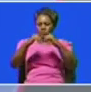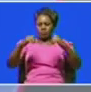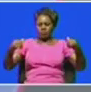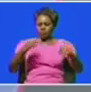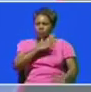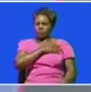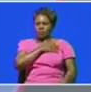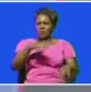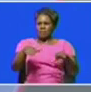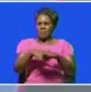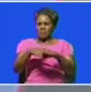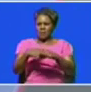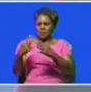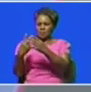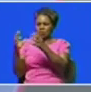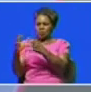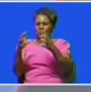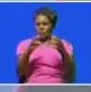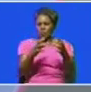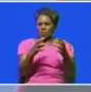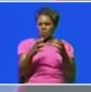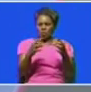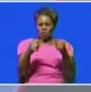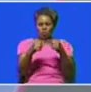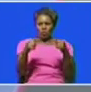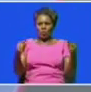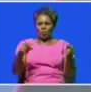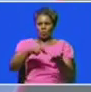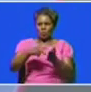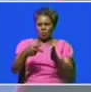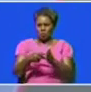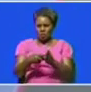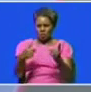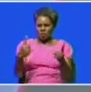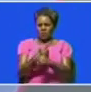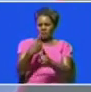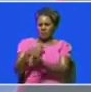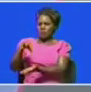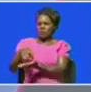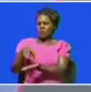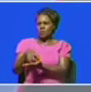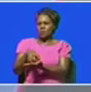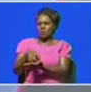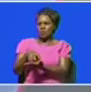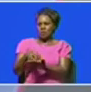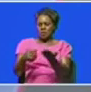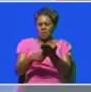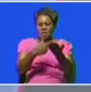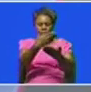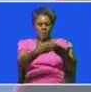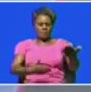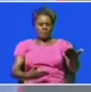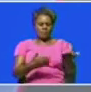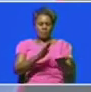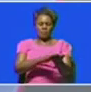as members of affiliate parties appear to defy their principles in scrambling for various positions. A list of the proposed names